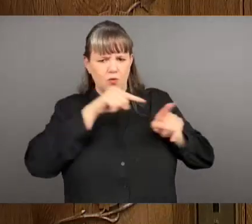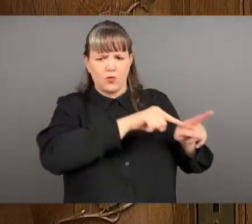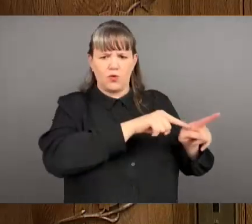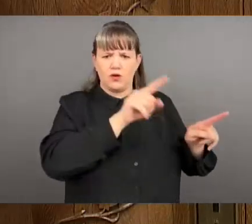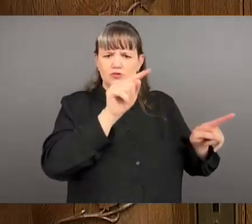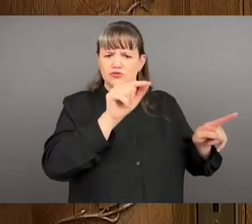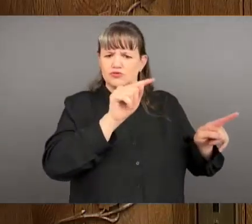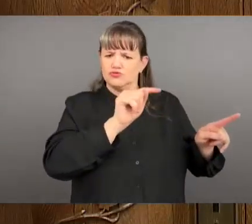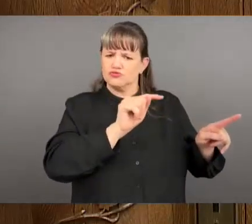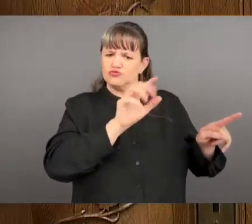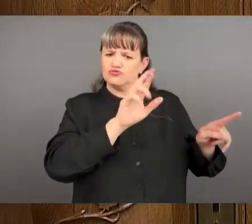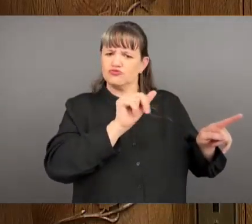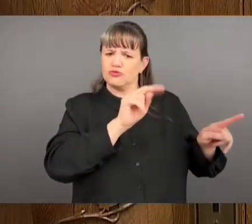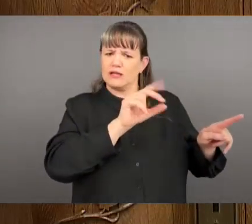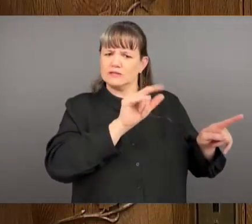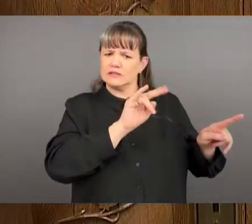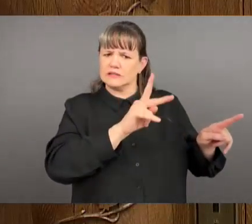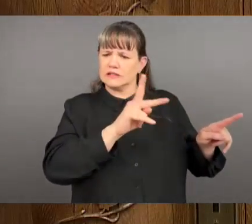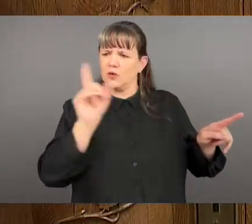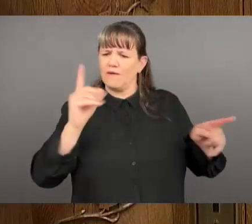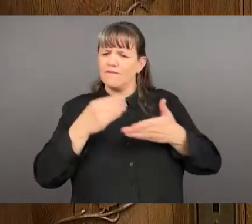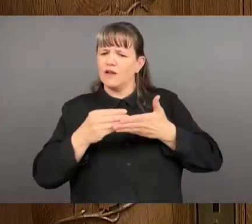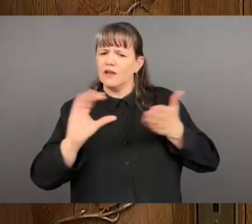Minister of Transportation.